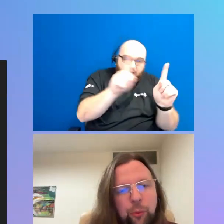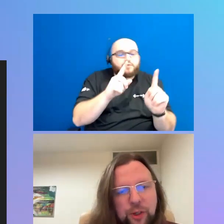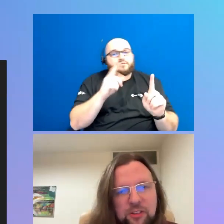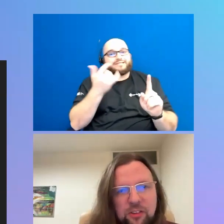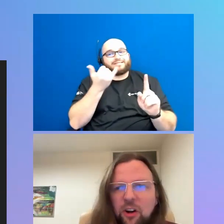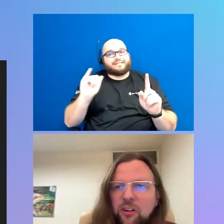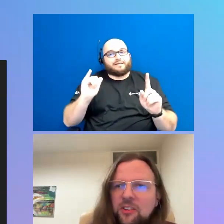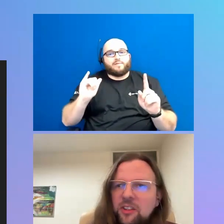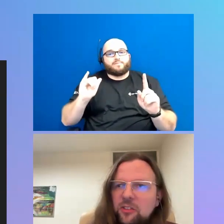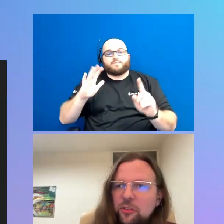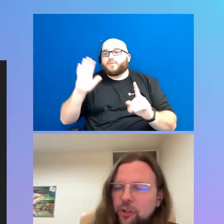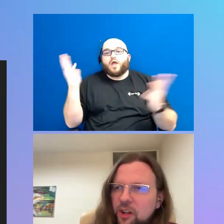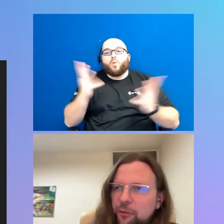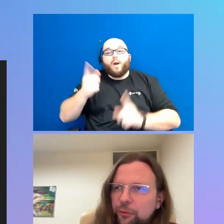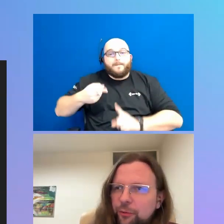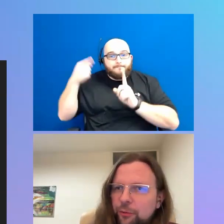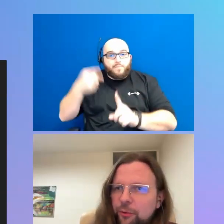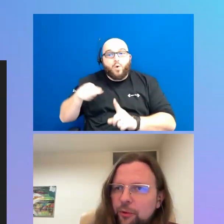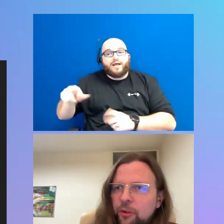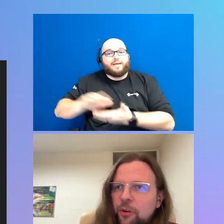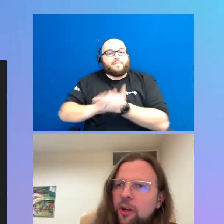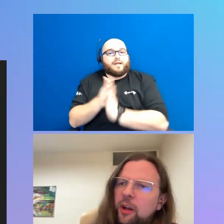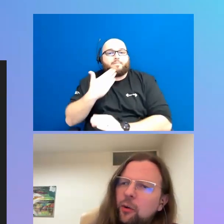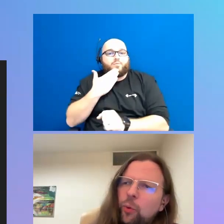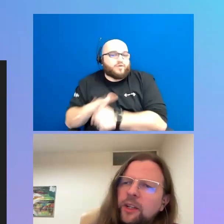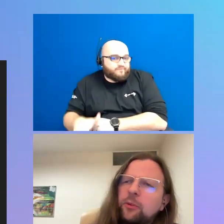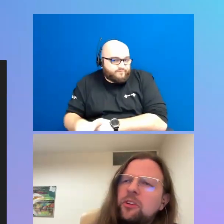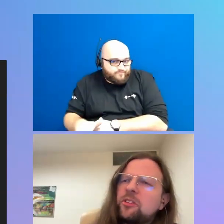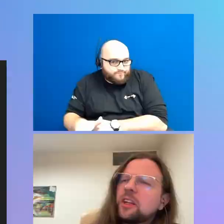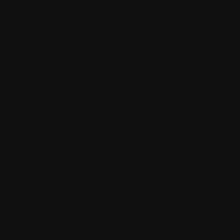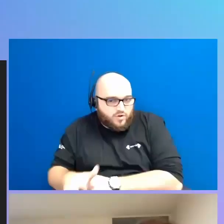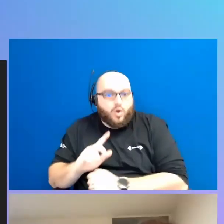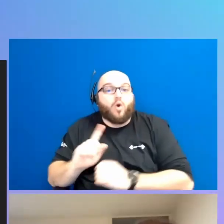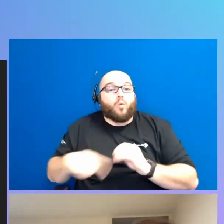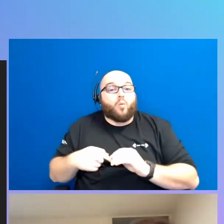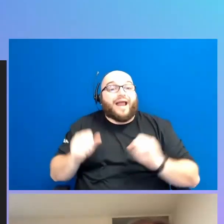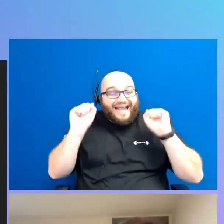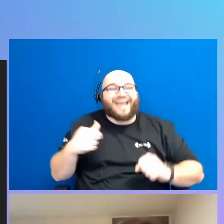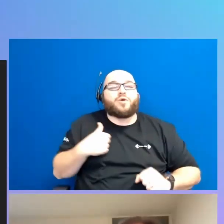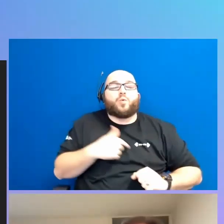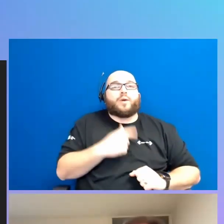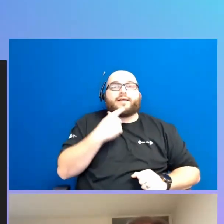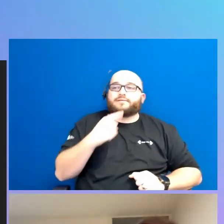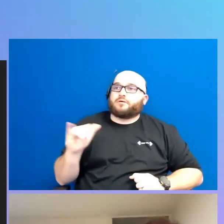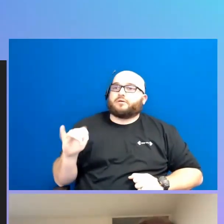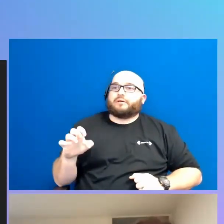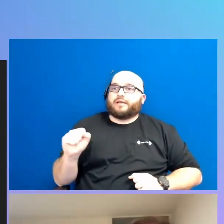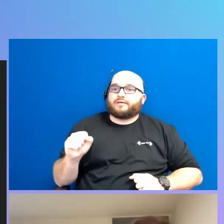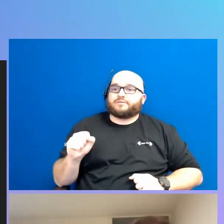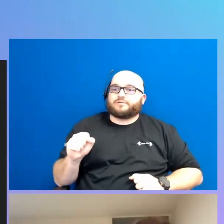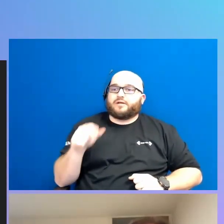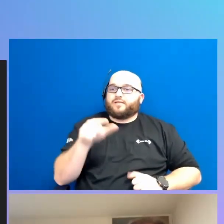what point are these things good enough? When can we say, yes, for this video, it